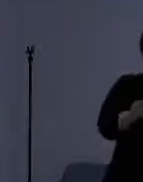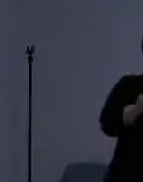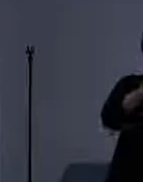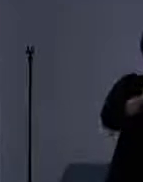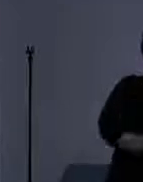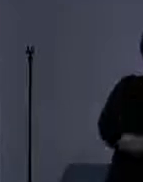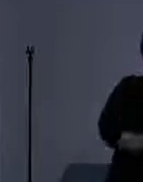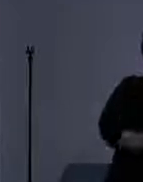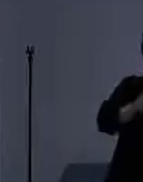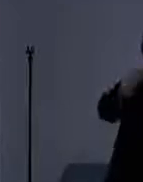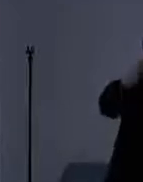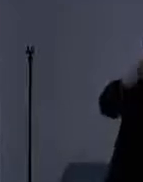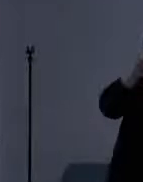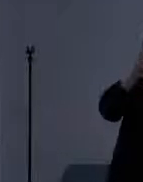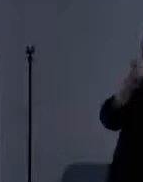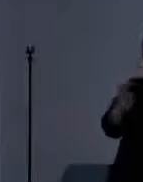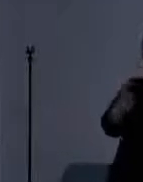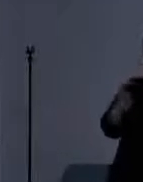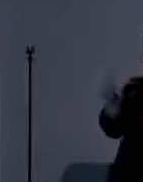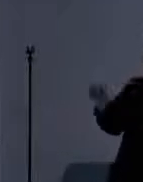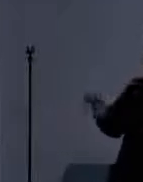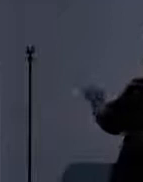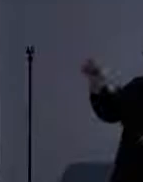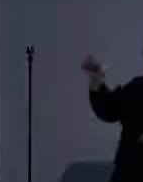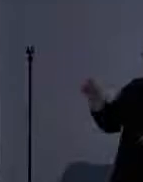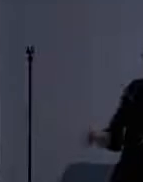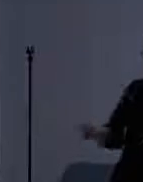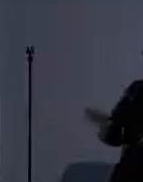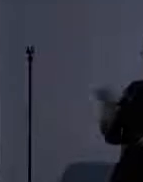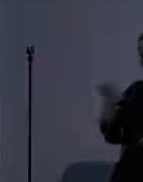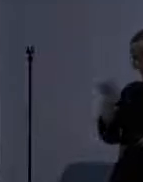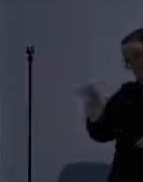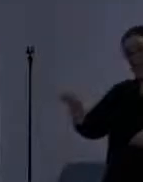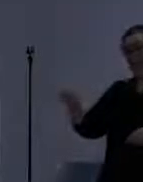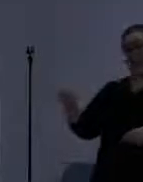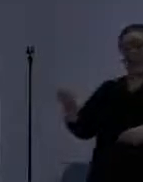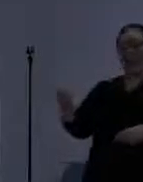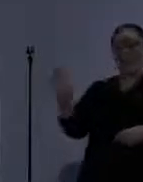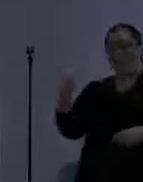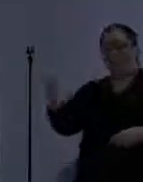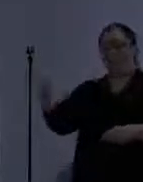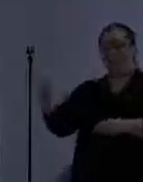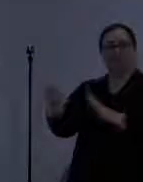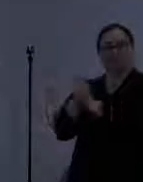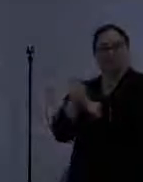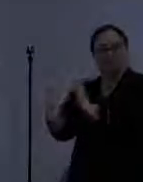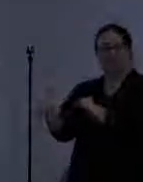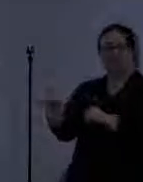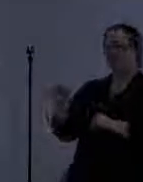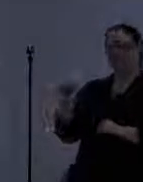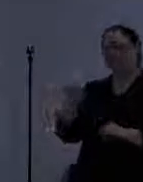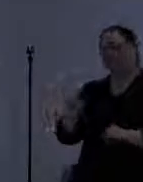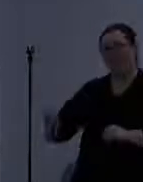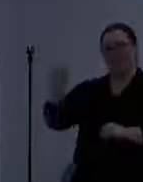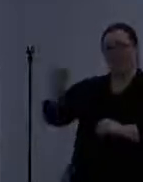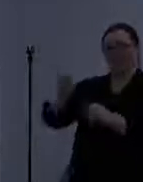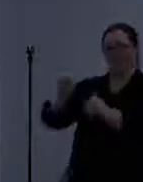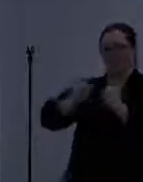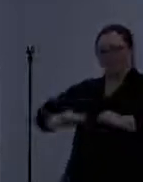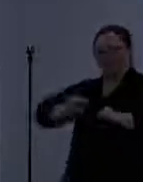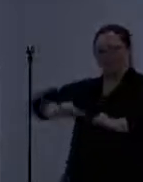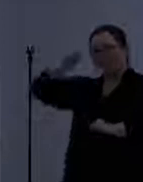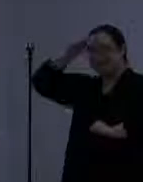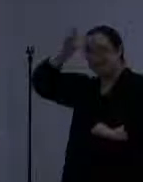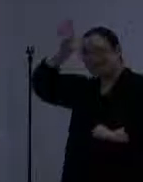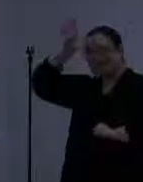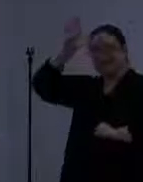the capability, the competency of support workers that they're going to be working with. So that's part of what we do as